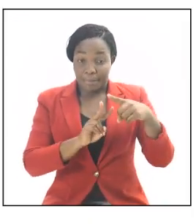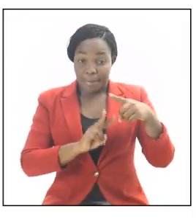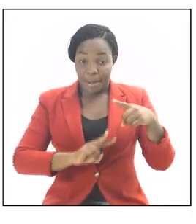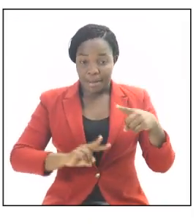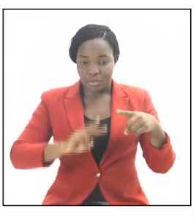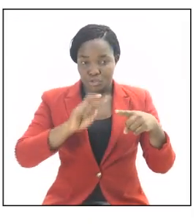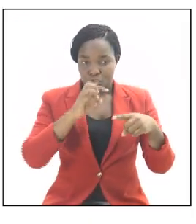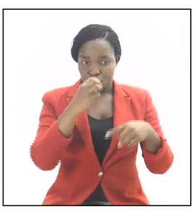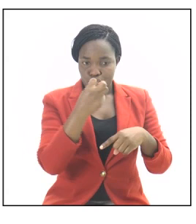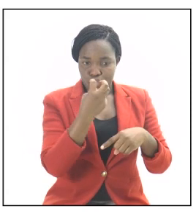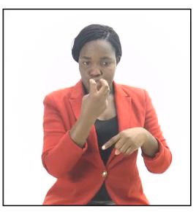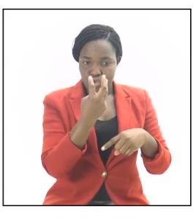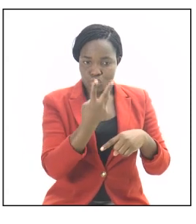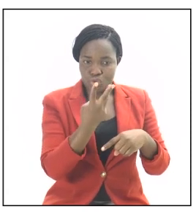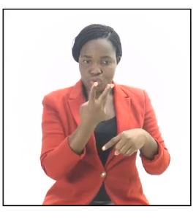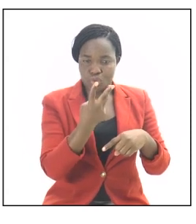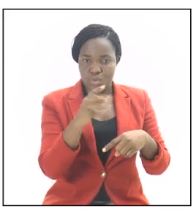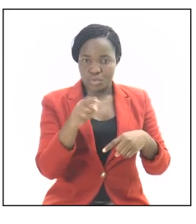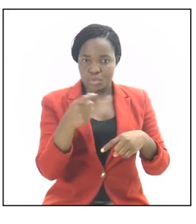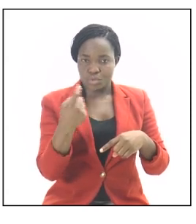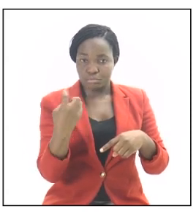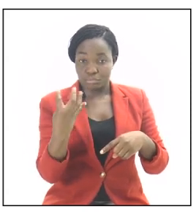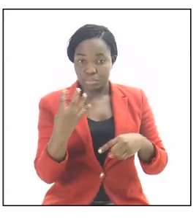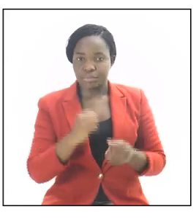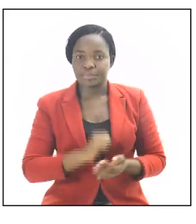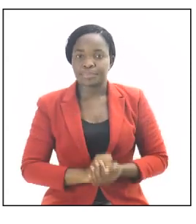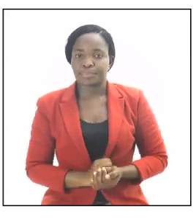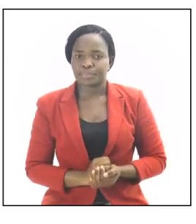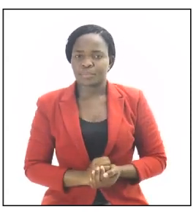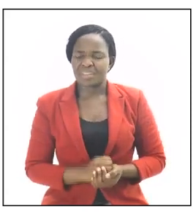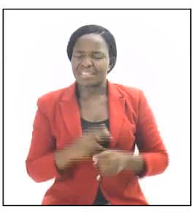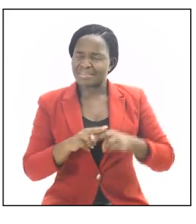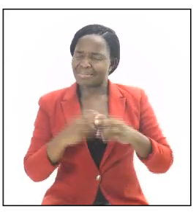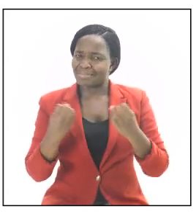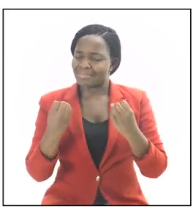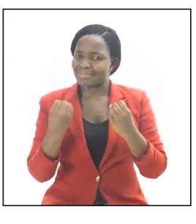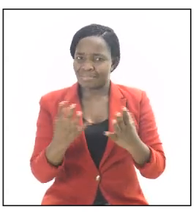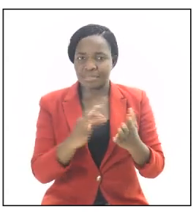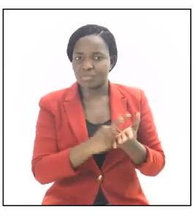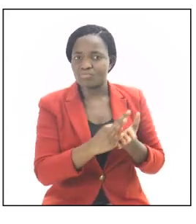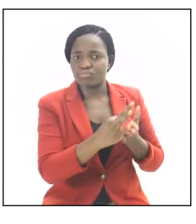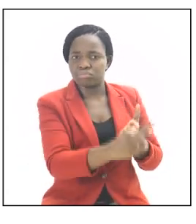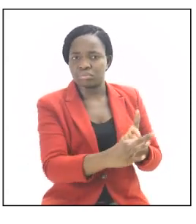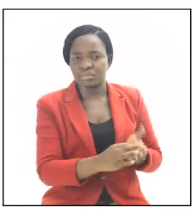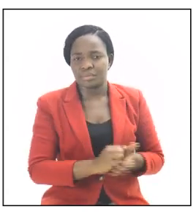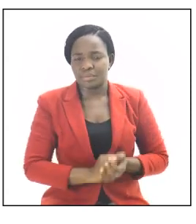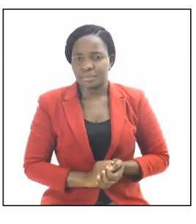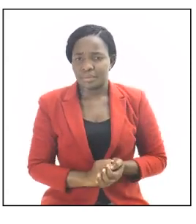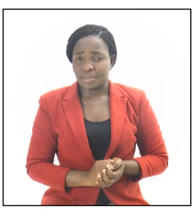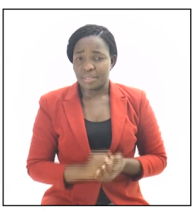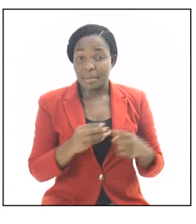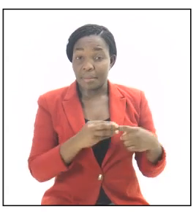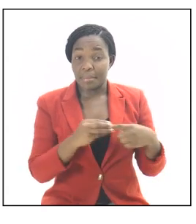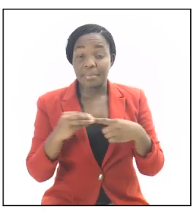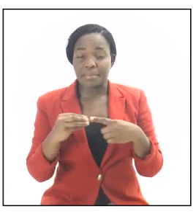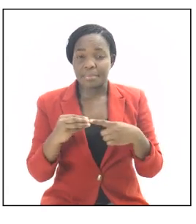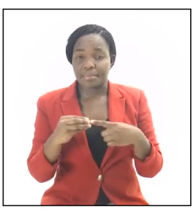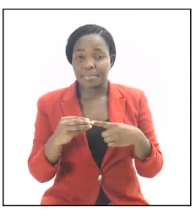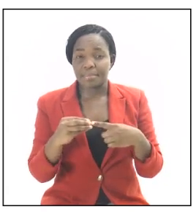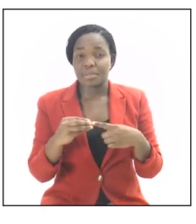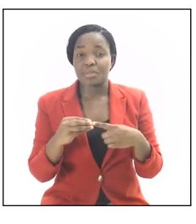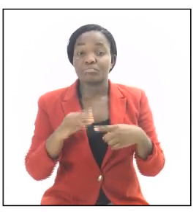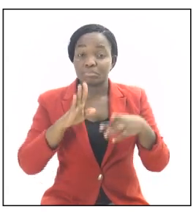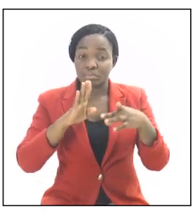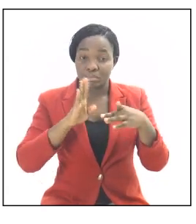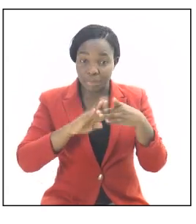of 3.14, is used in many formulae in geometry, especially those concerning